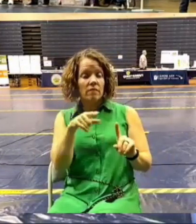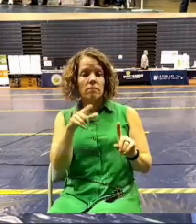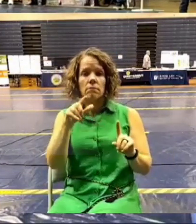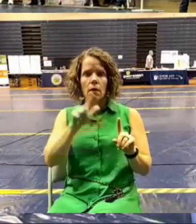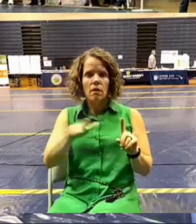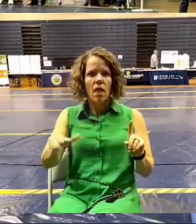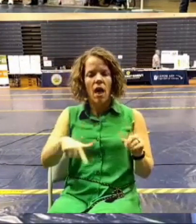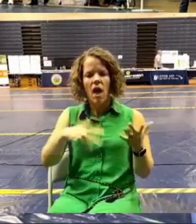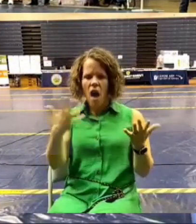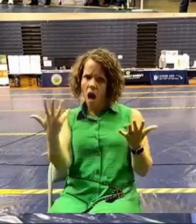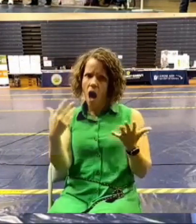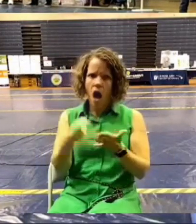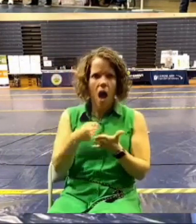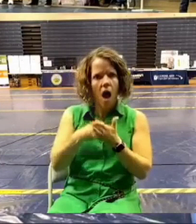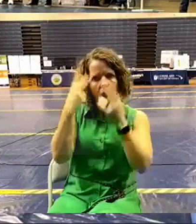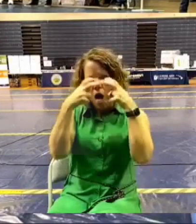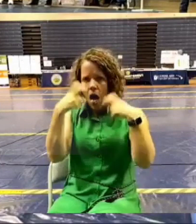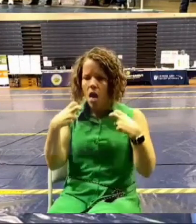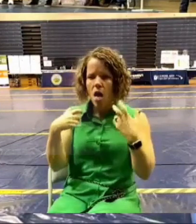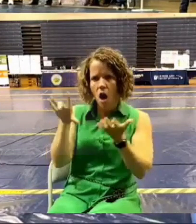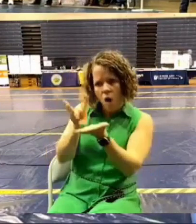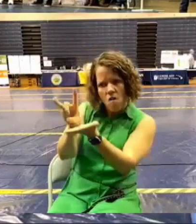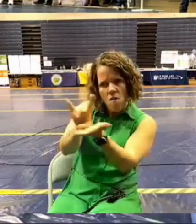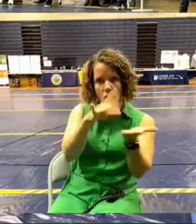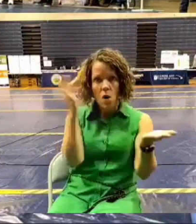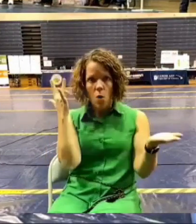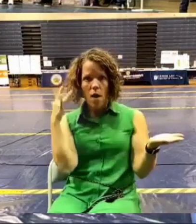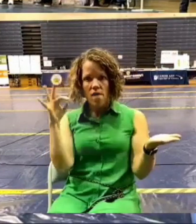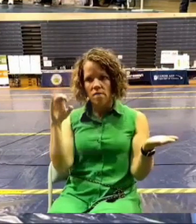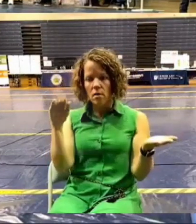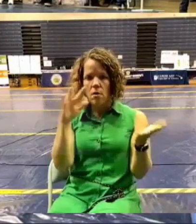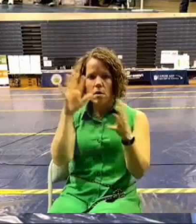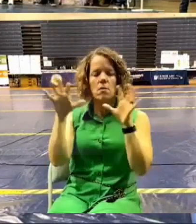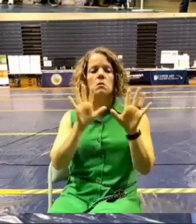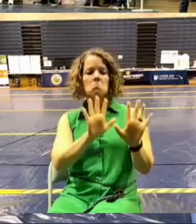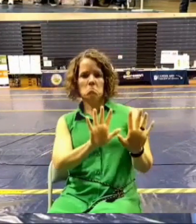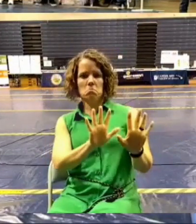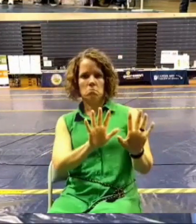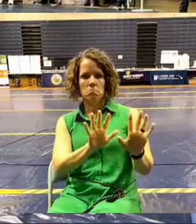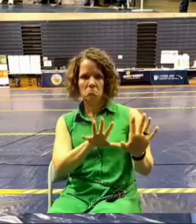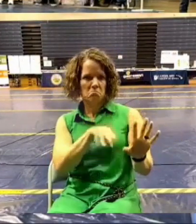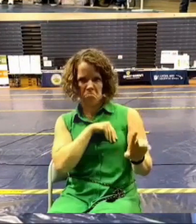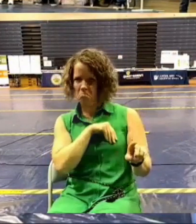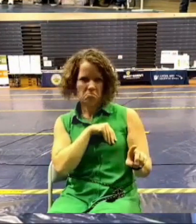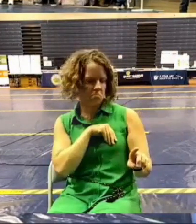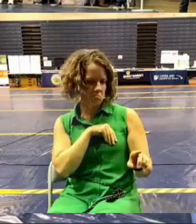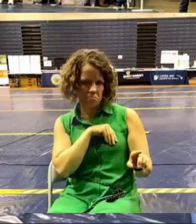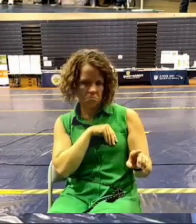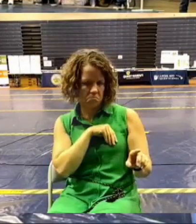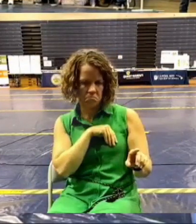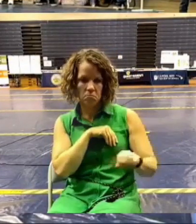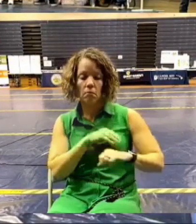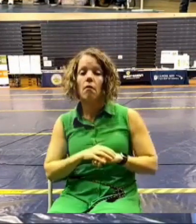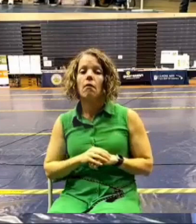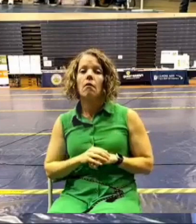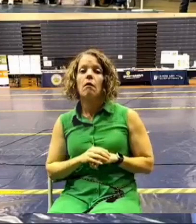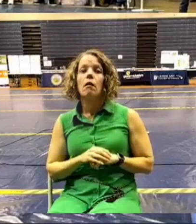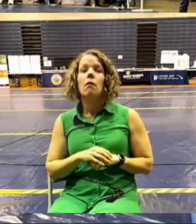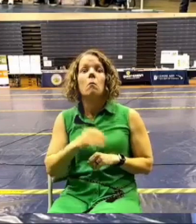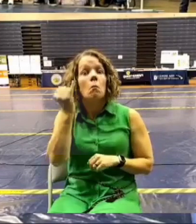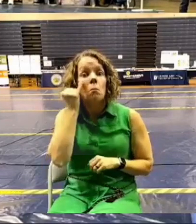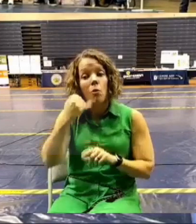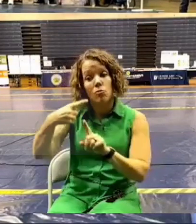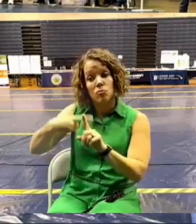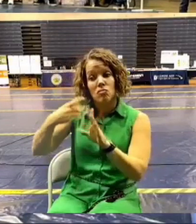know, have separated their things. So I don't want to frighten all the landlords for, you know, any legitimate reasons that there